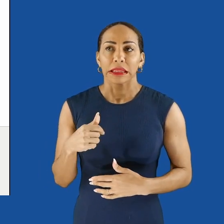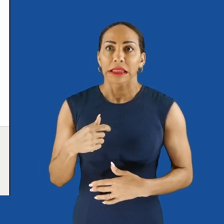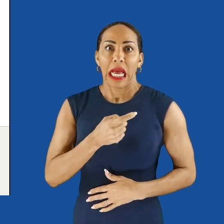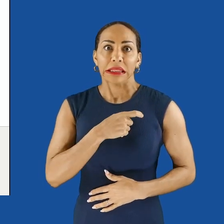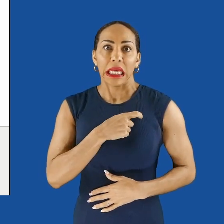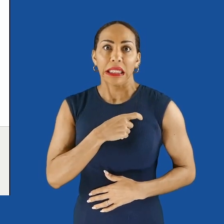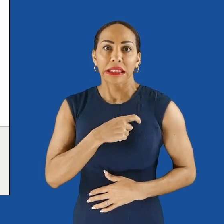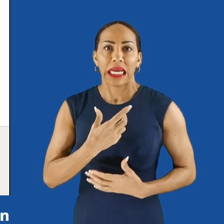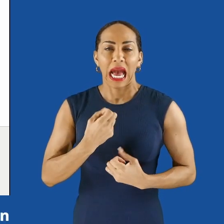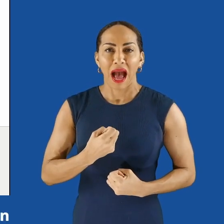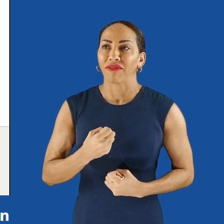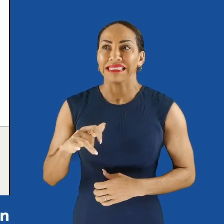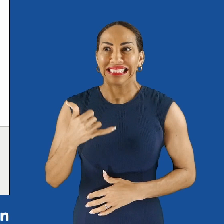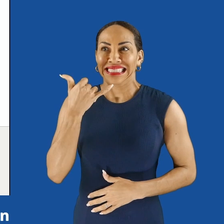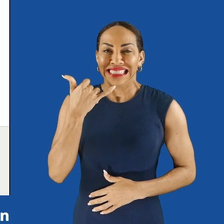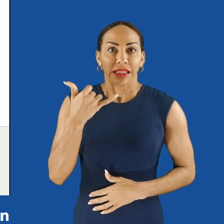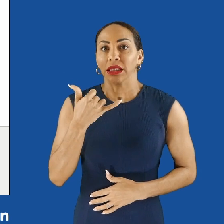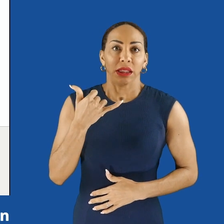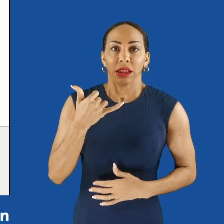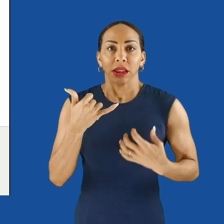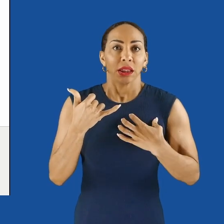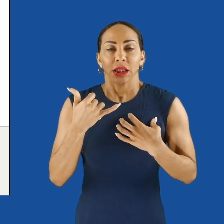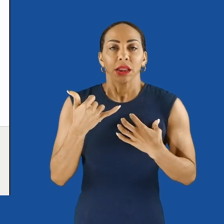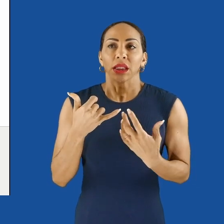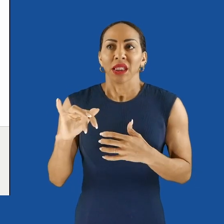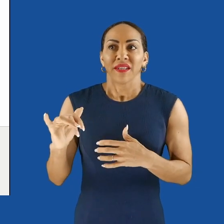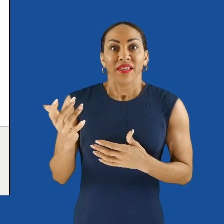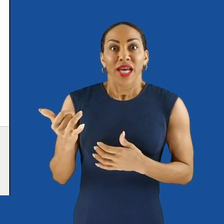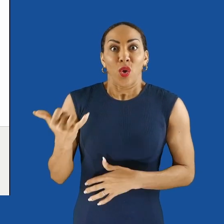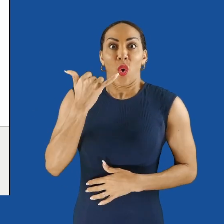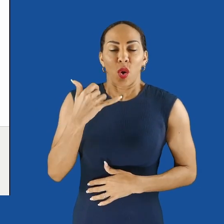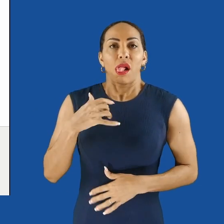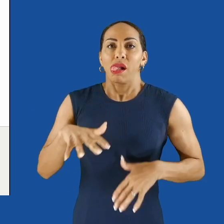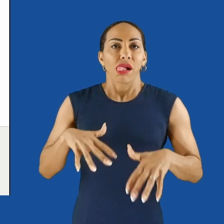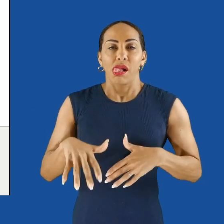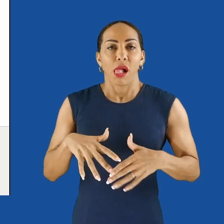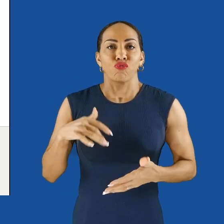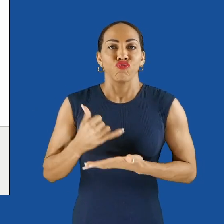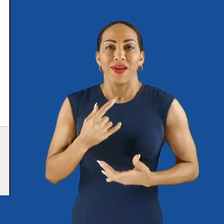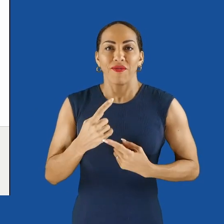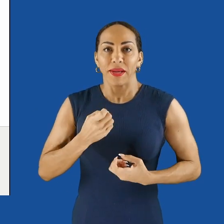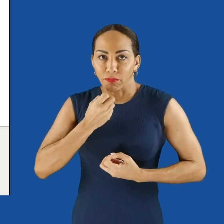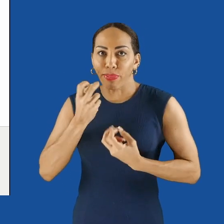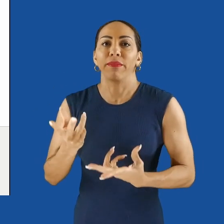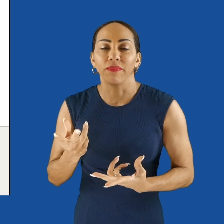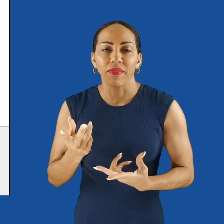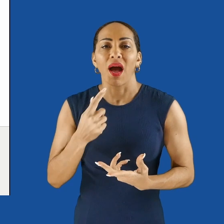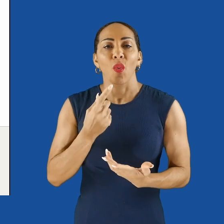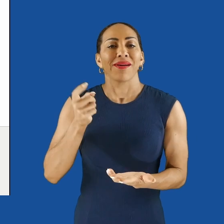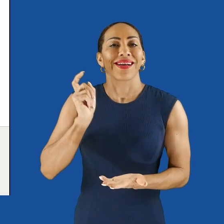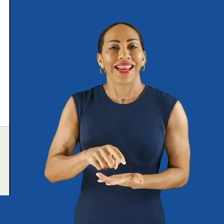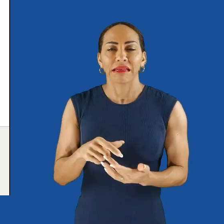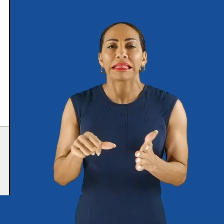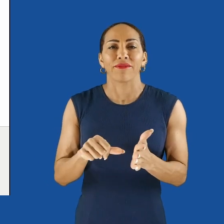anxiety, and I'm worried that Access to Work won't get the correct information if they do call me. So I'm going to click I find it difficult to hear or speak